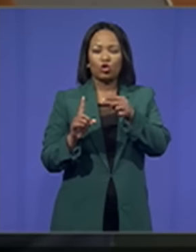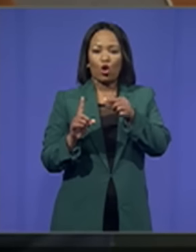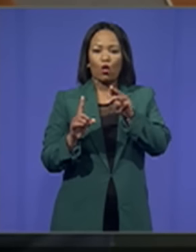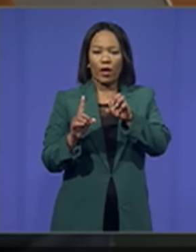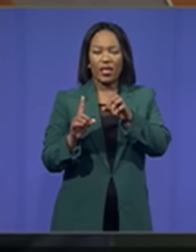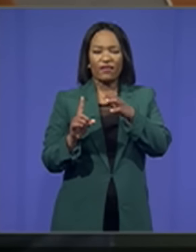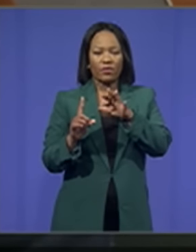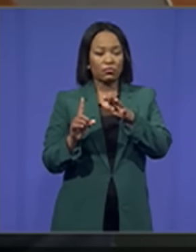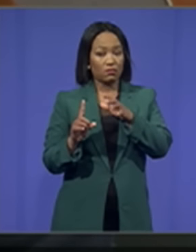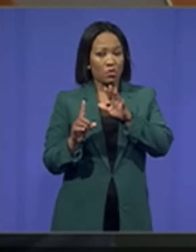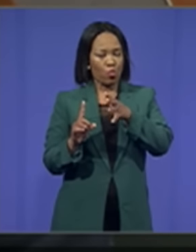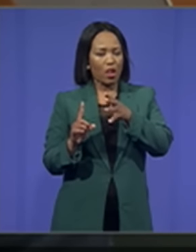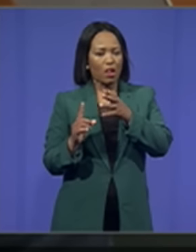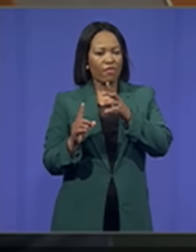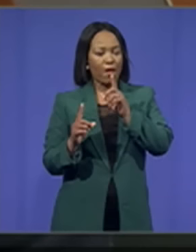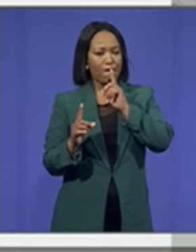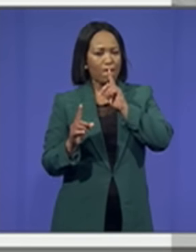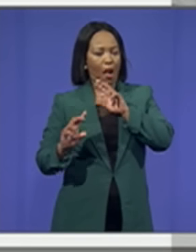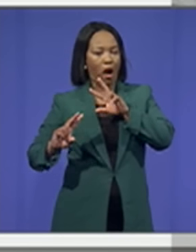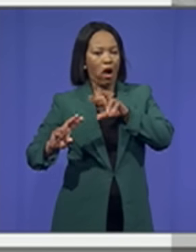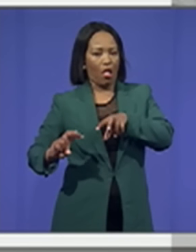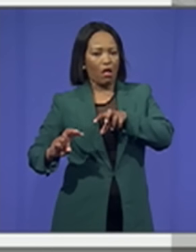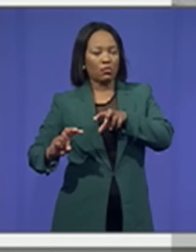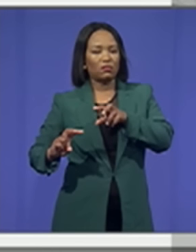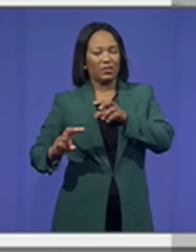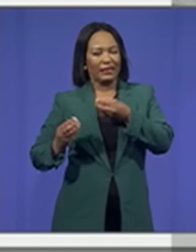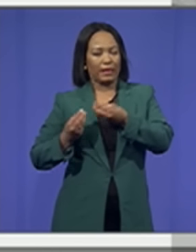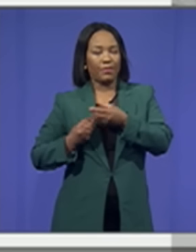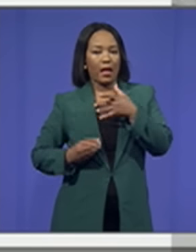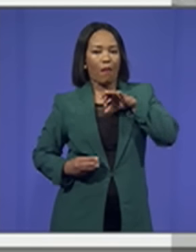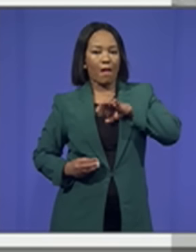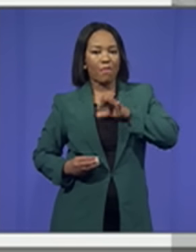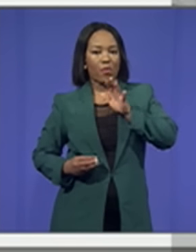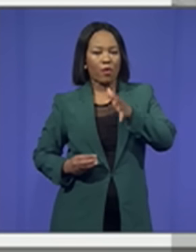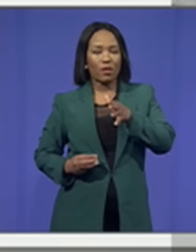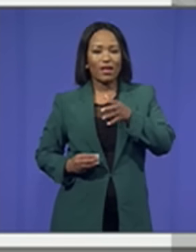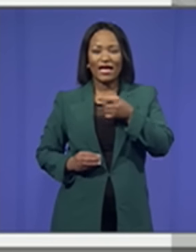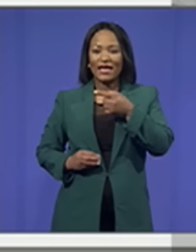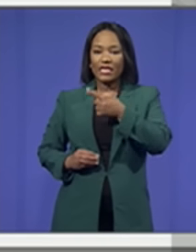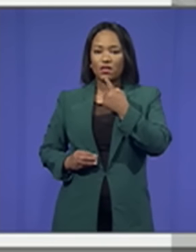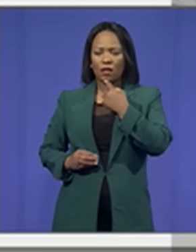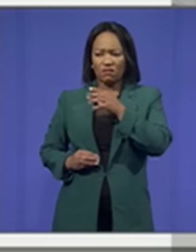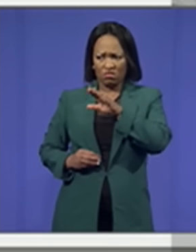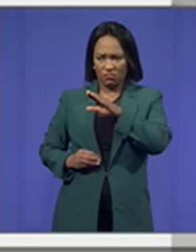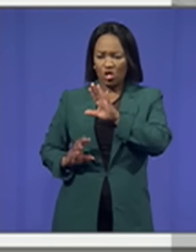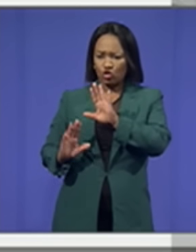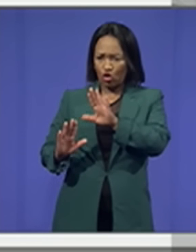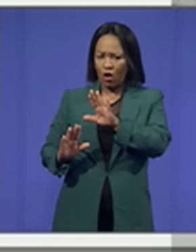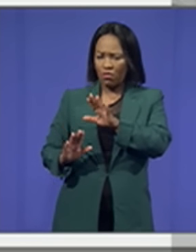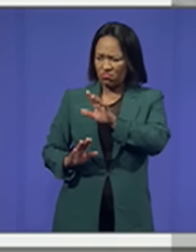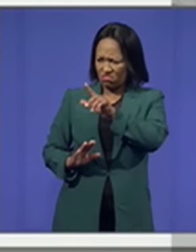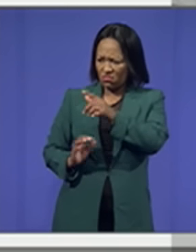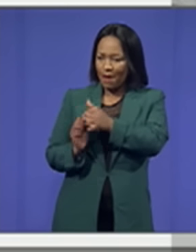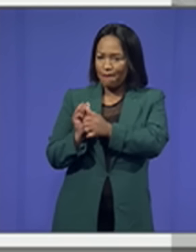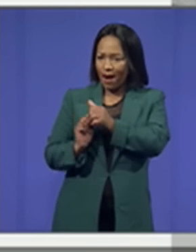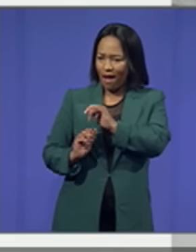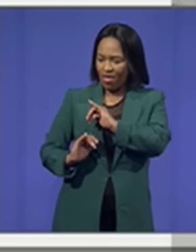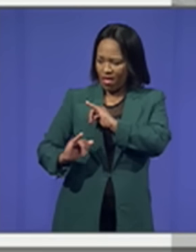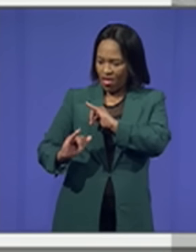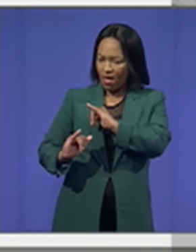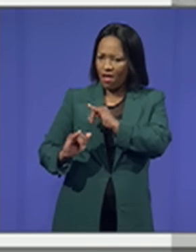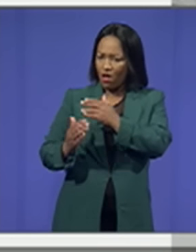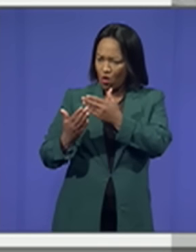dumela hore a emise diphuputso tsa hae. He said, "Stop this. You are our brother and we can really take